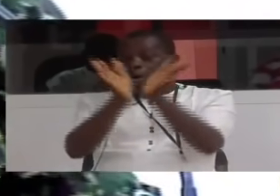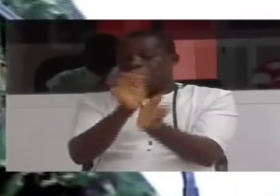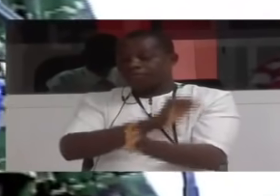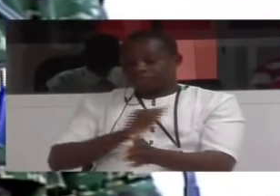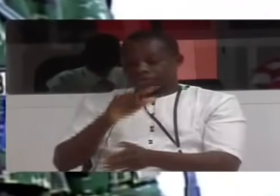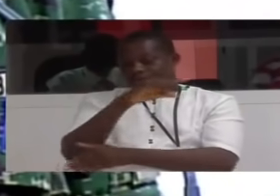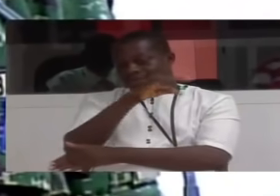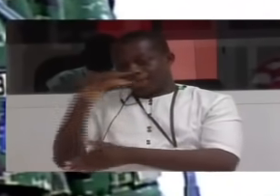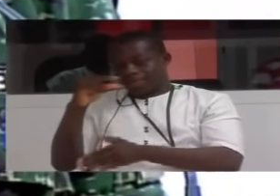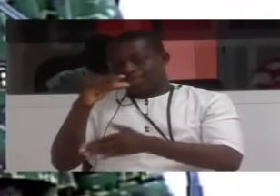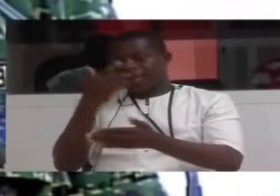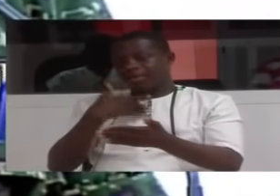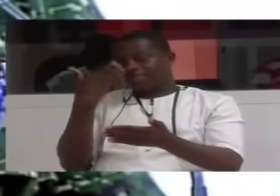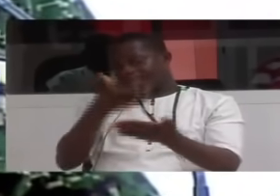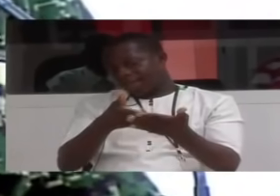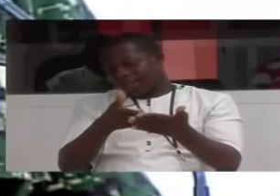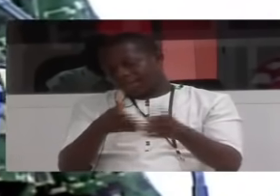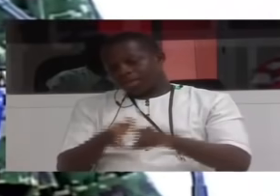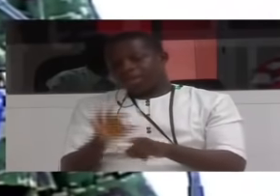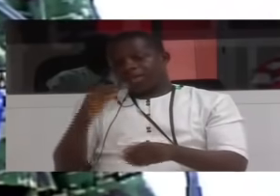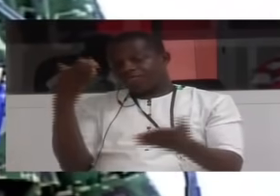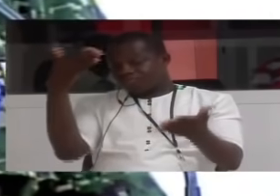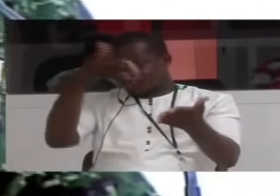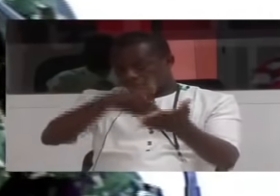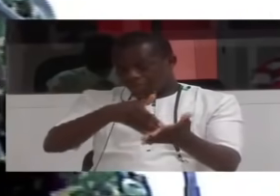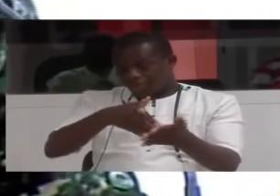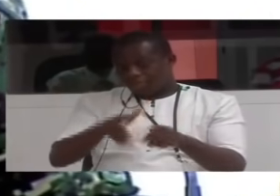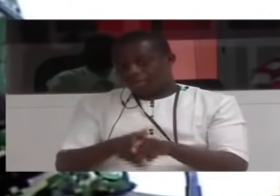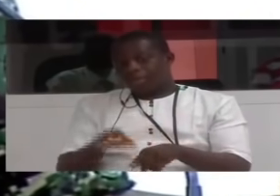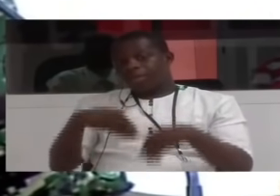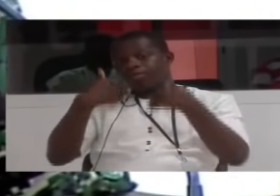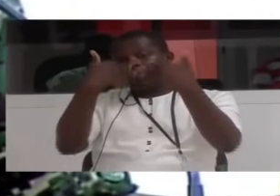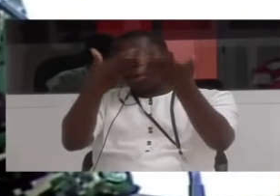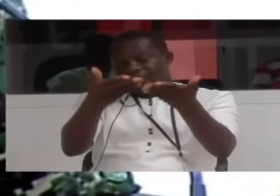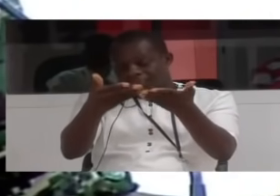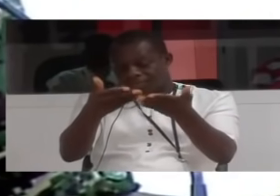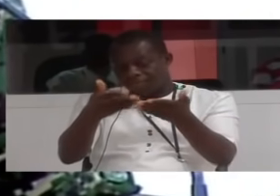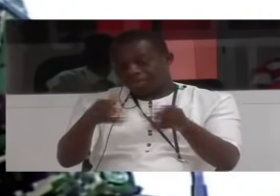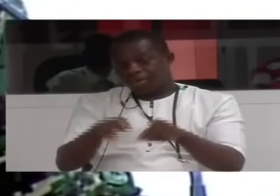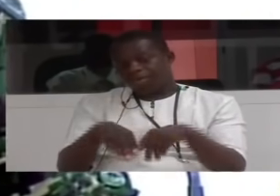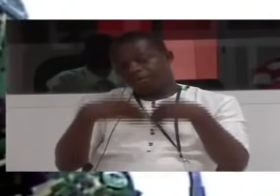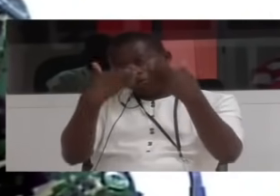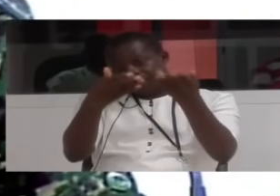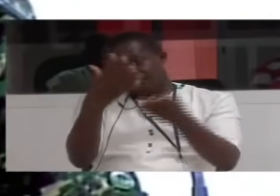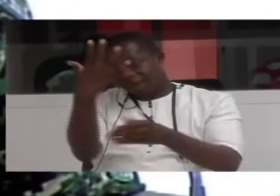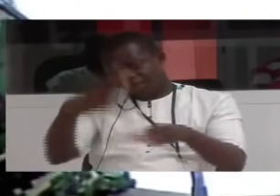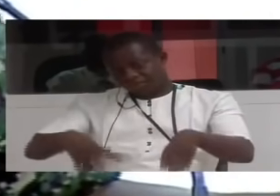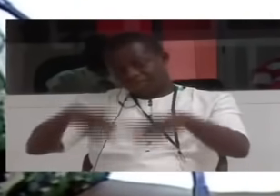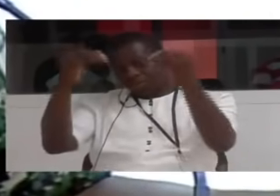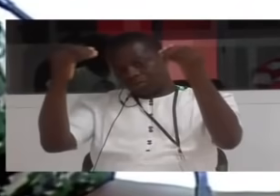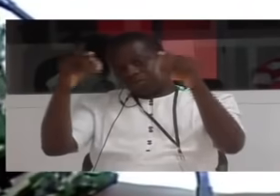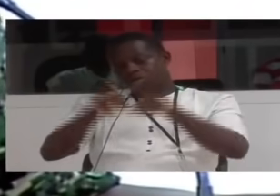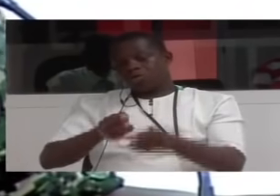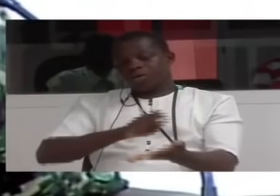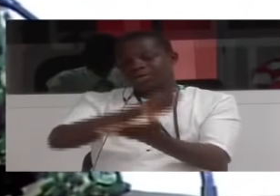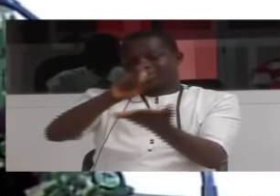Which contained all of our names. Suñ ñëwé, when they came, suñ la joxé juromi junné. When they gave you 5000, a